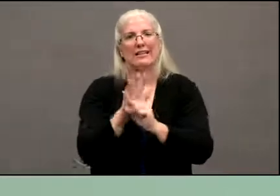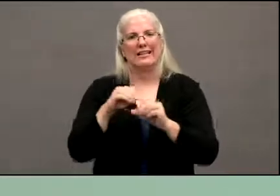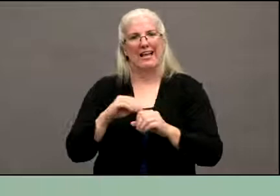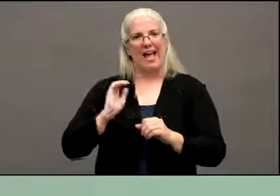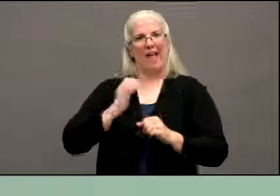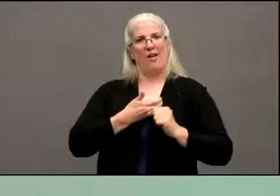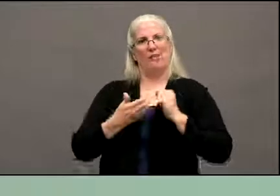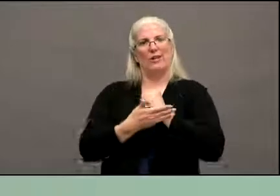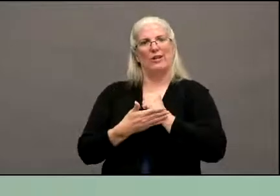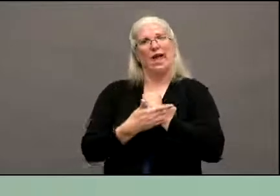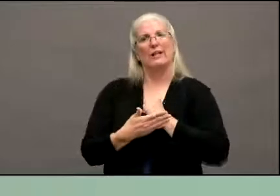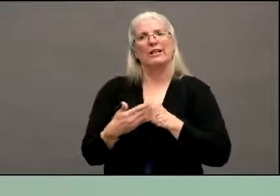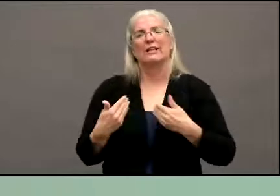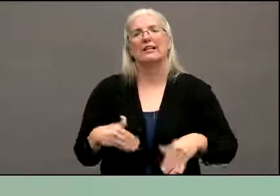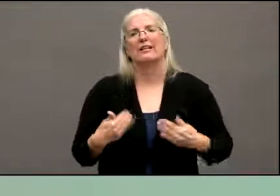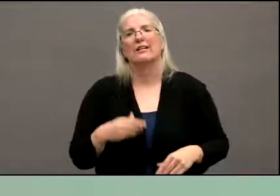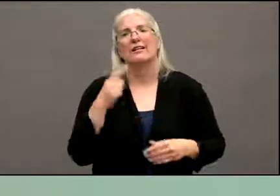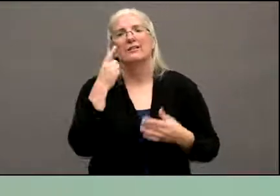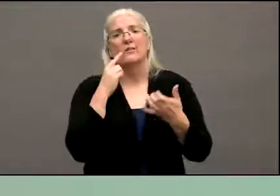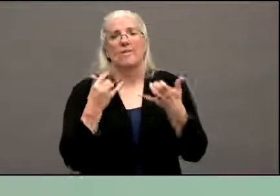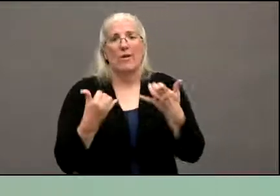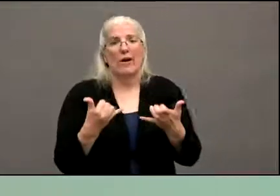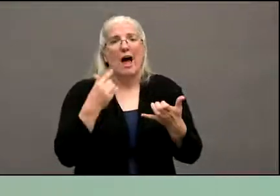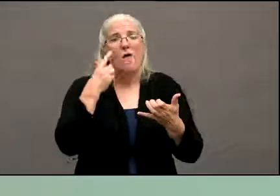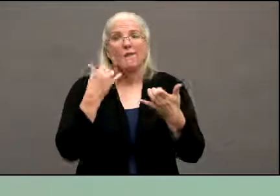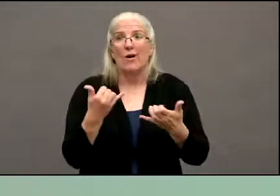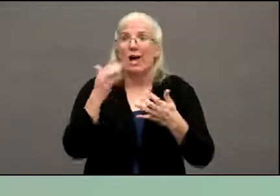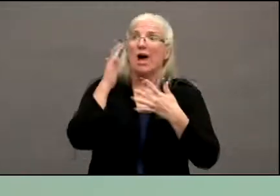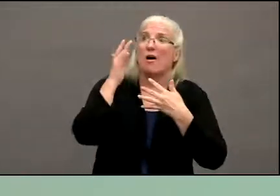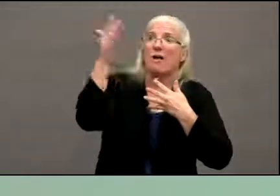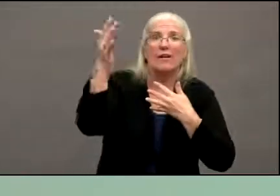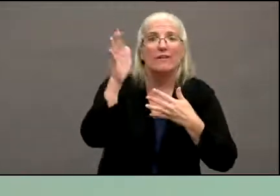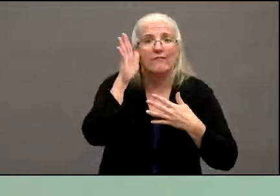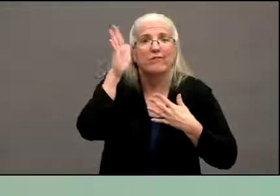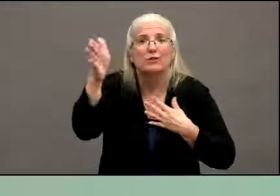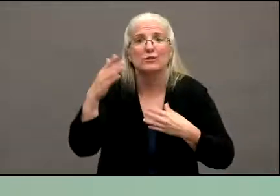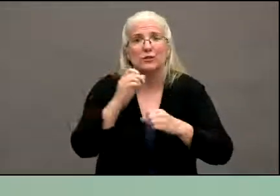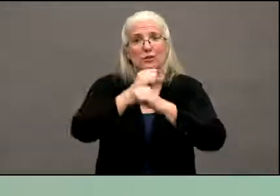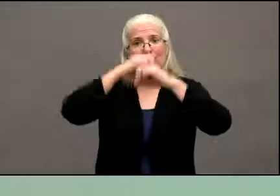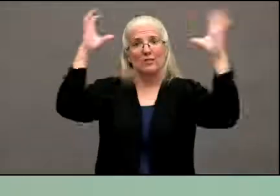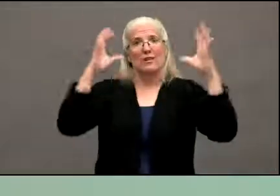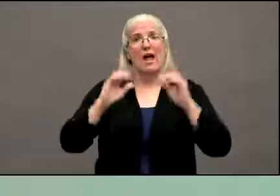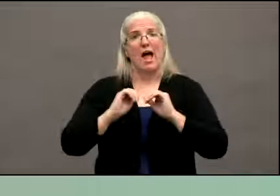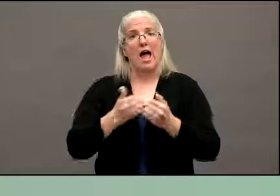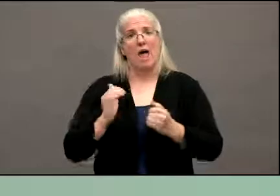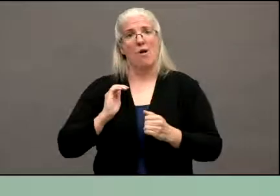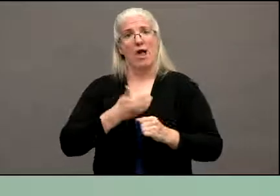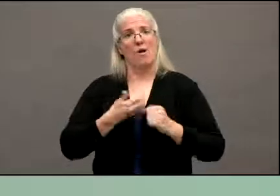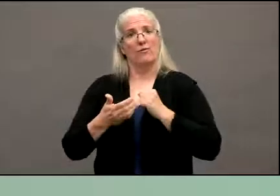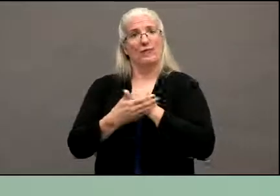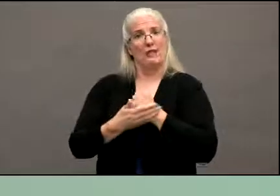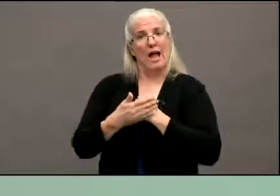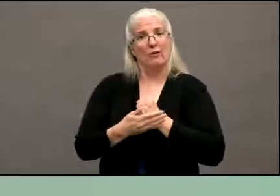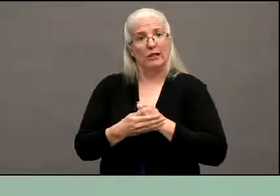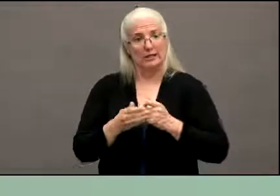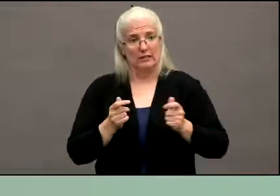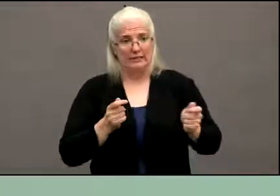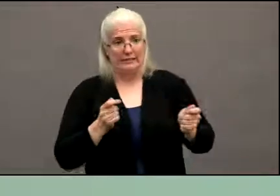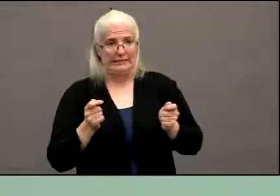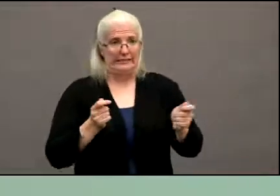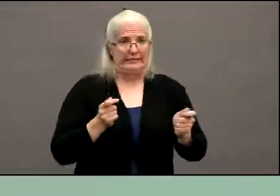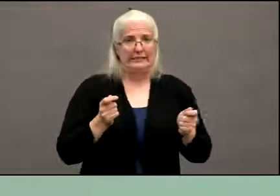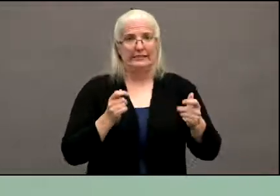for now, for the foreseeable future, just because of how our county, the makeup of our county, is that we're going to always